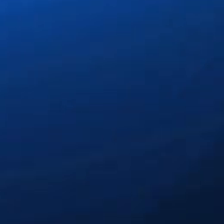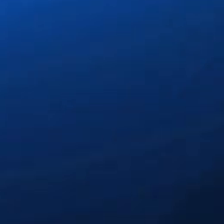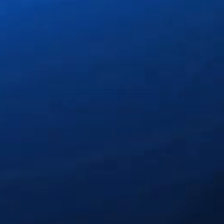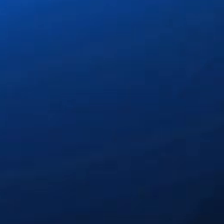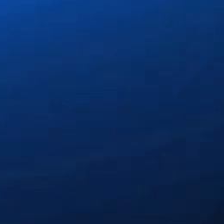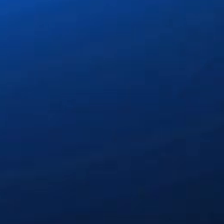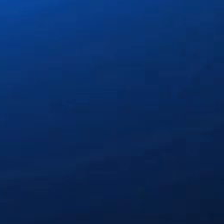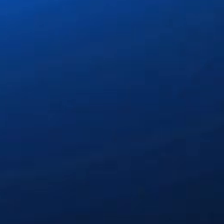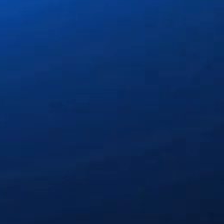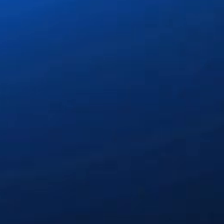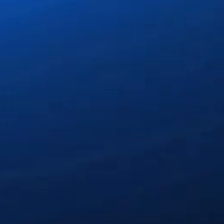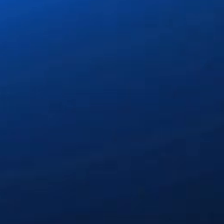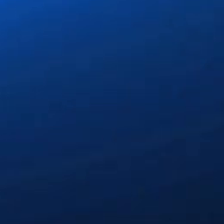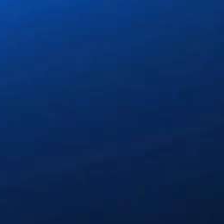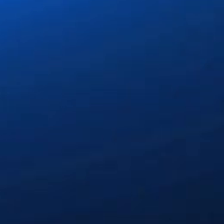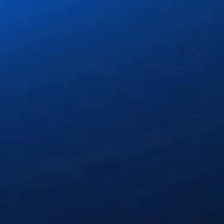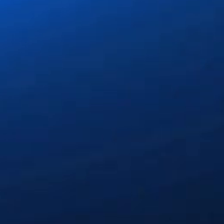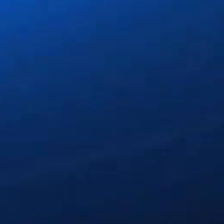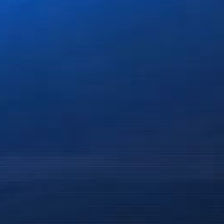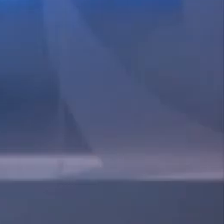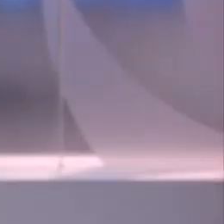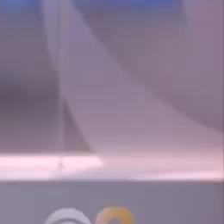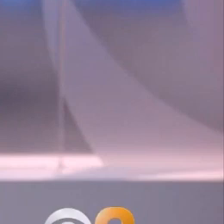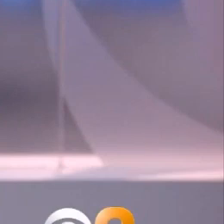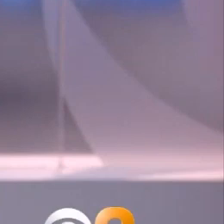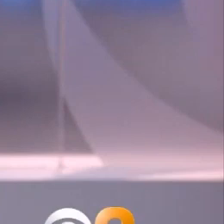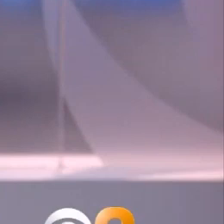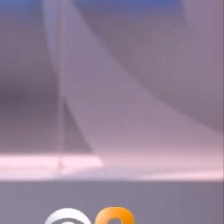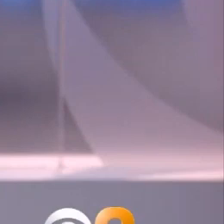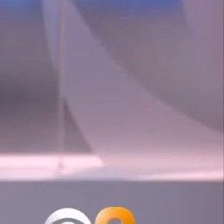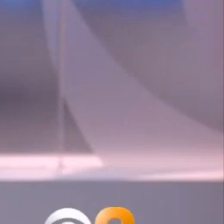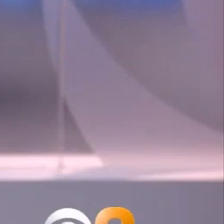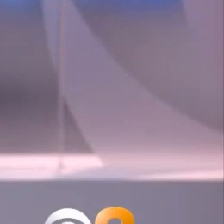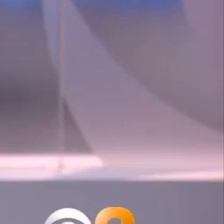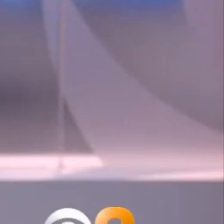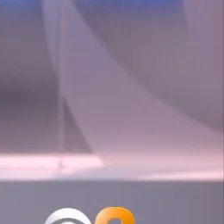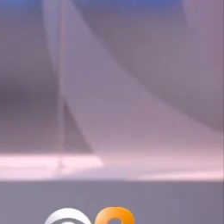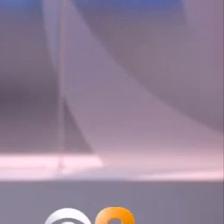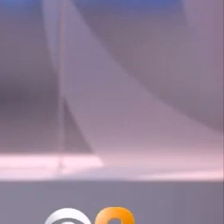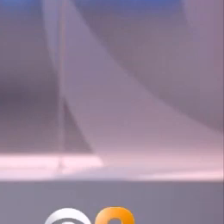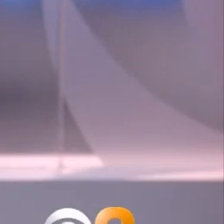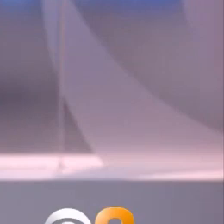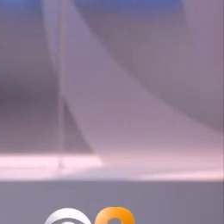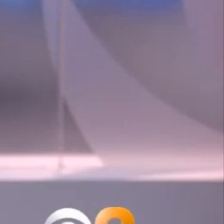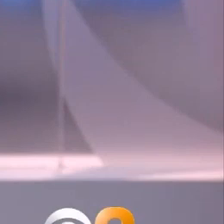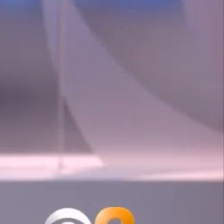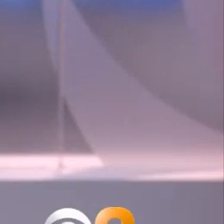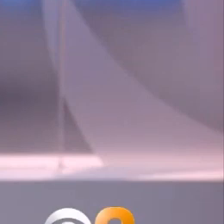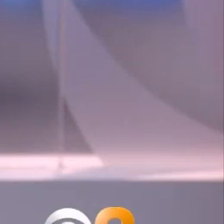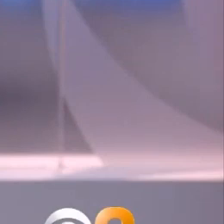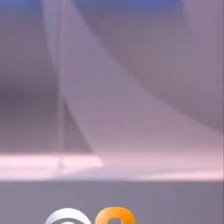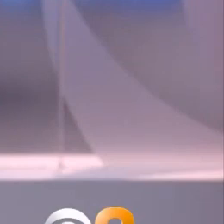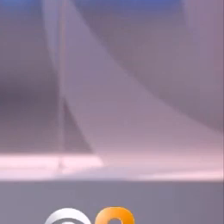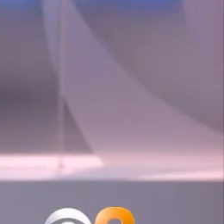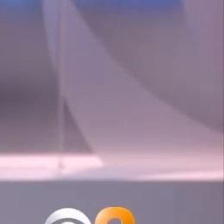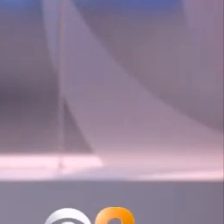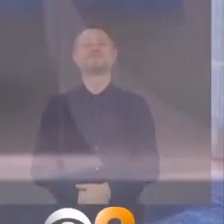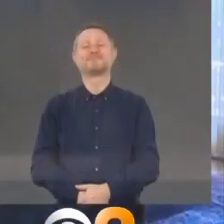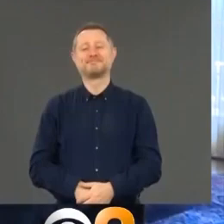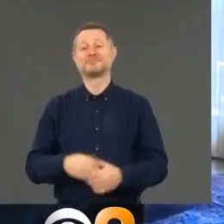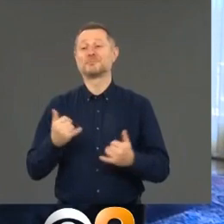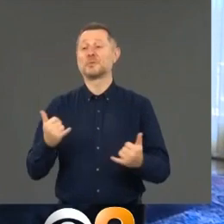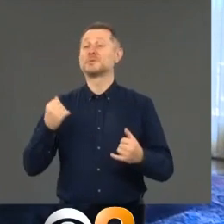From CBS 2 News, this is a special report. Governor Cuomo is giving an update on the coronavirus pandemic in New York. Let's listen